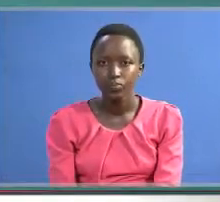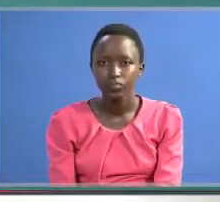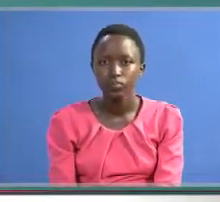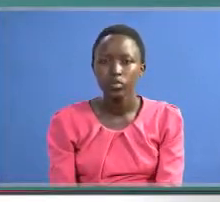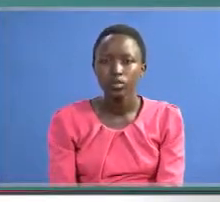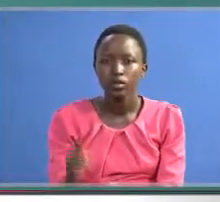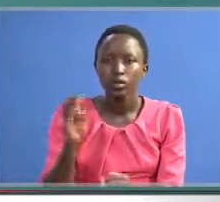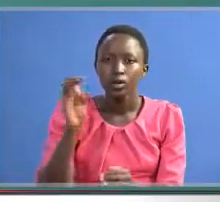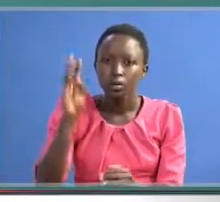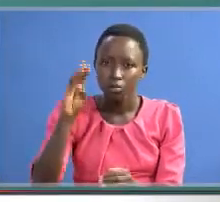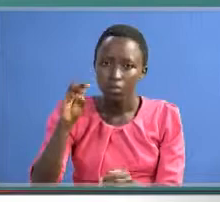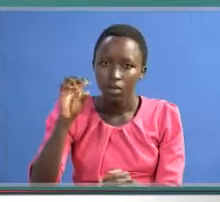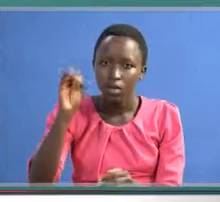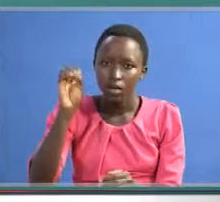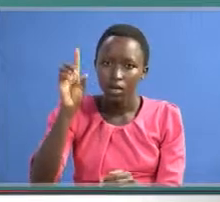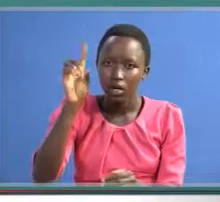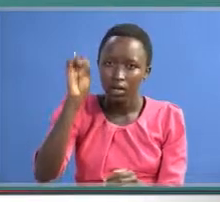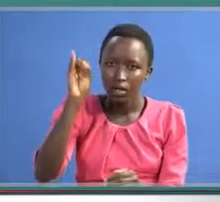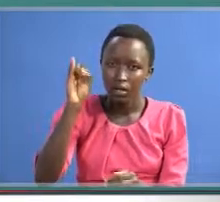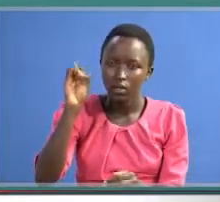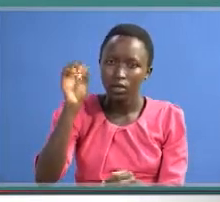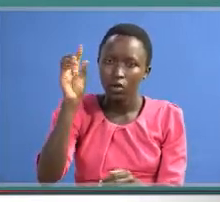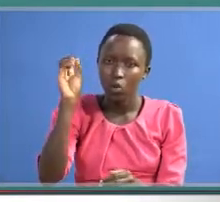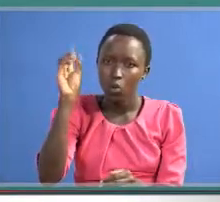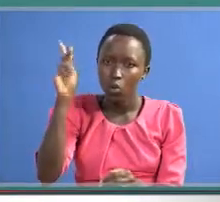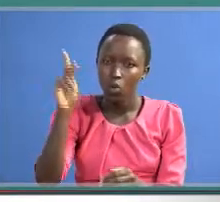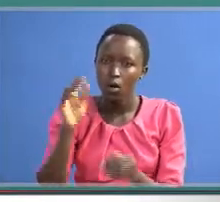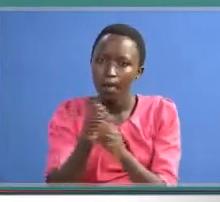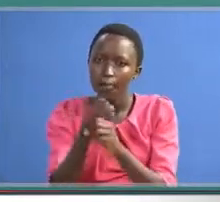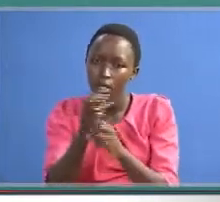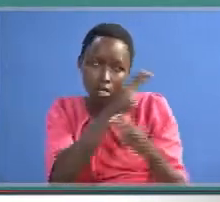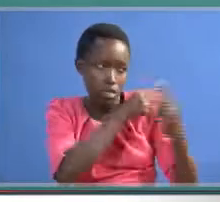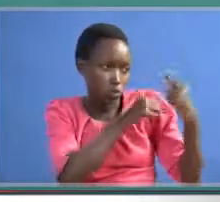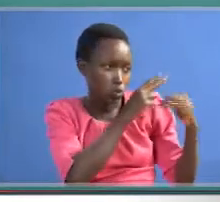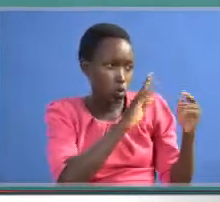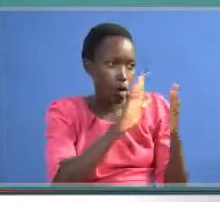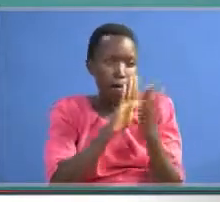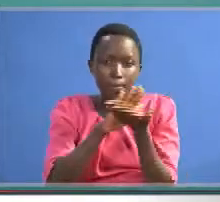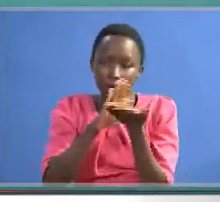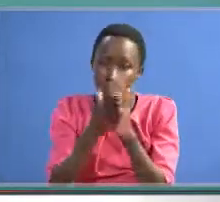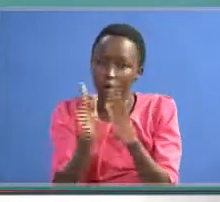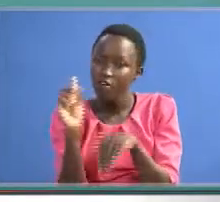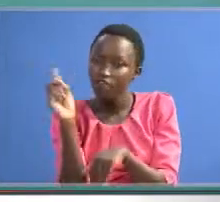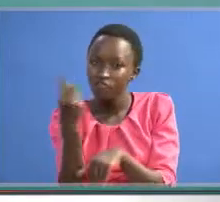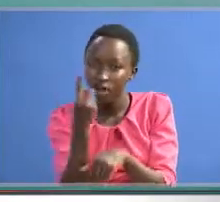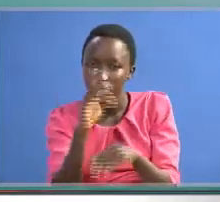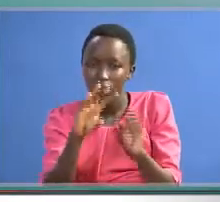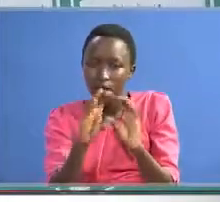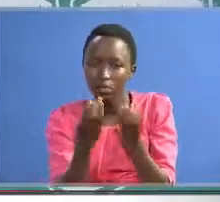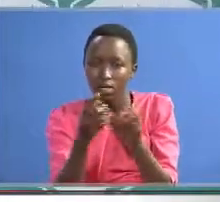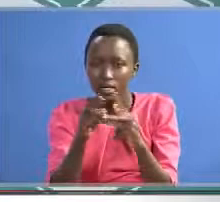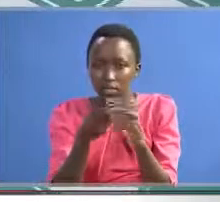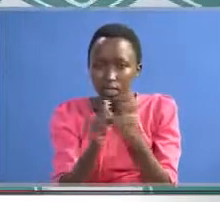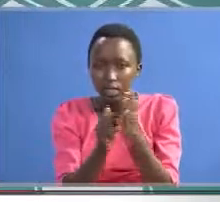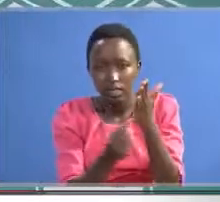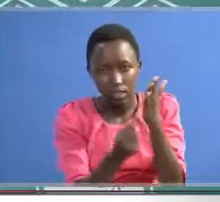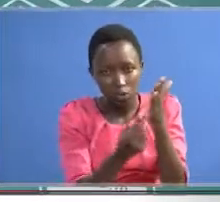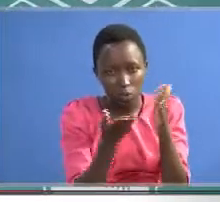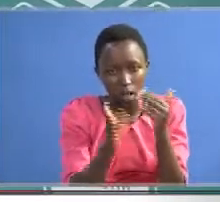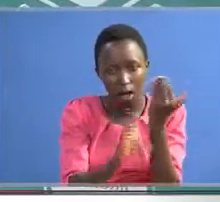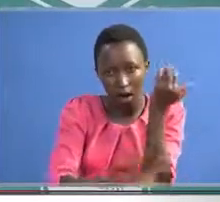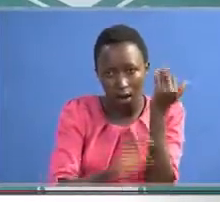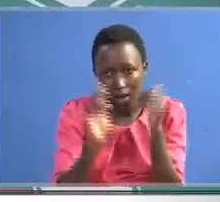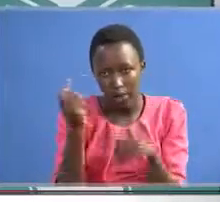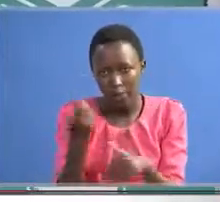Malilok Kenya, a company that deals with motor vehicle security, has made history by becoming the first company to launch Microdot technology in